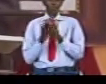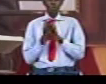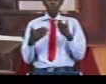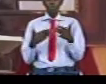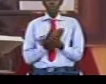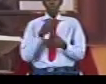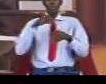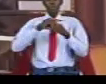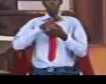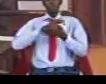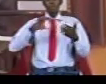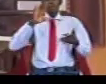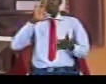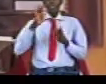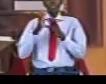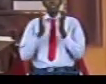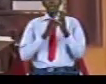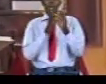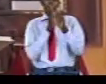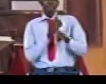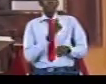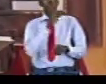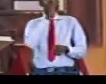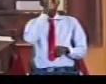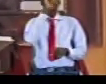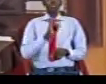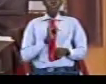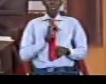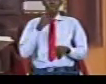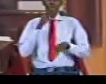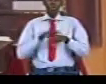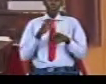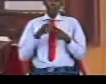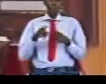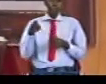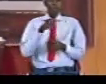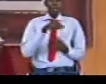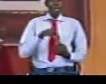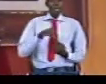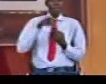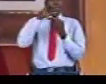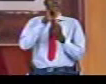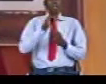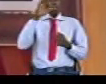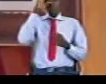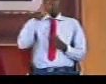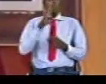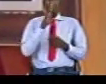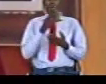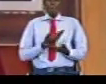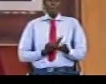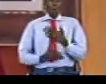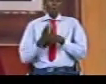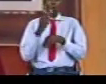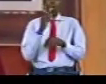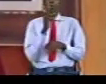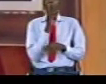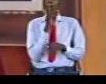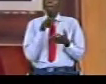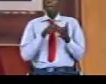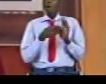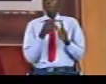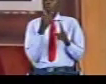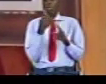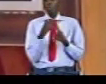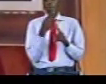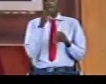Jesus answered, verily, verily, I say unto thee, except a man be born of water, that's the word of God, and the Spirit,